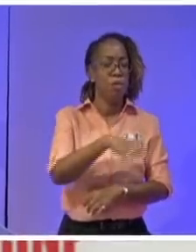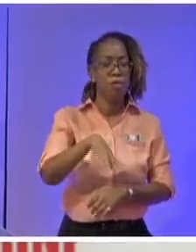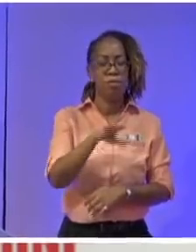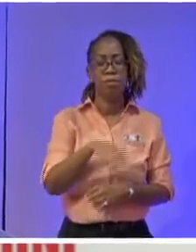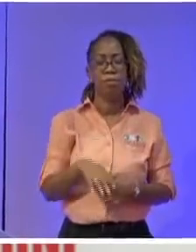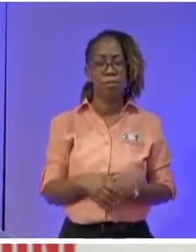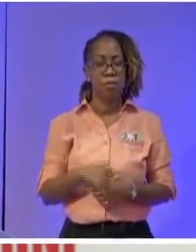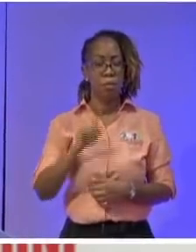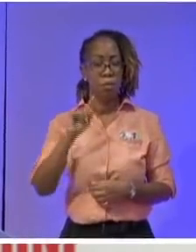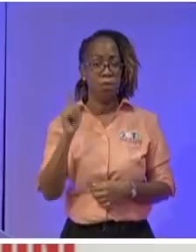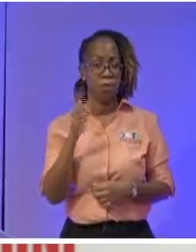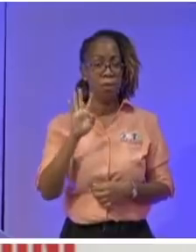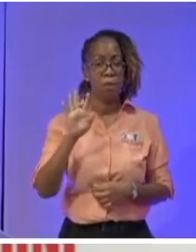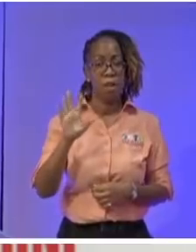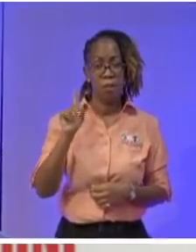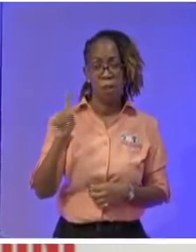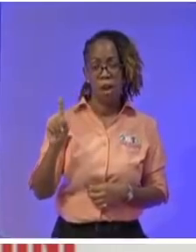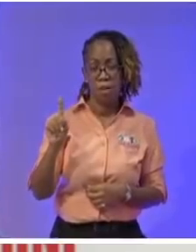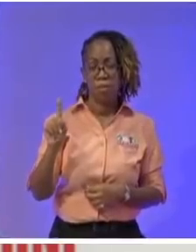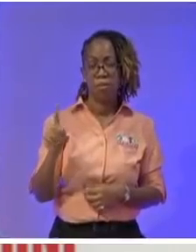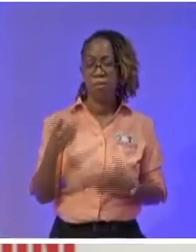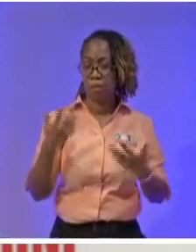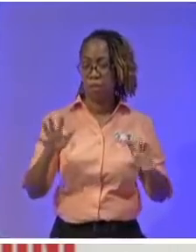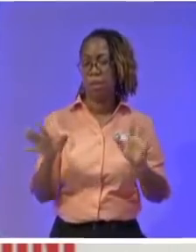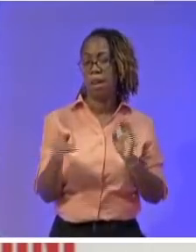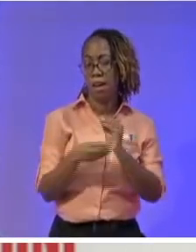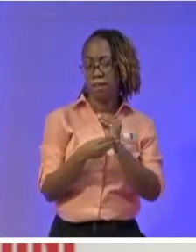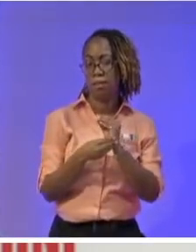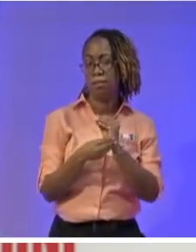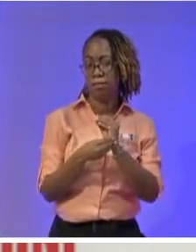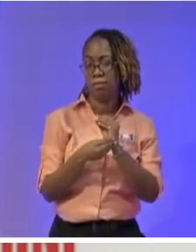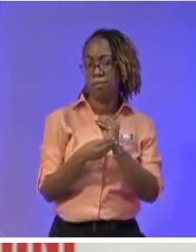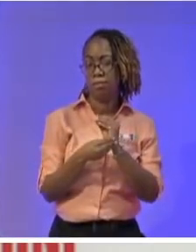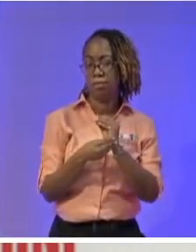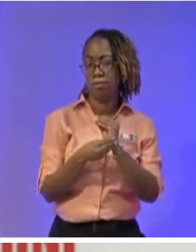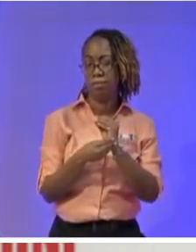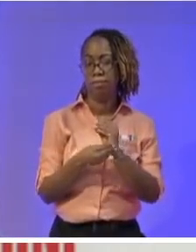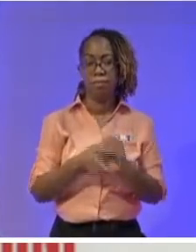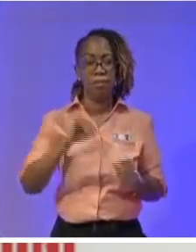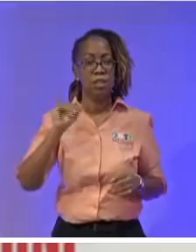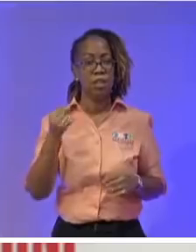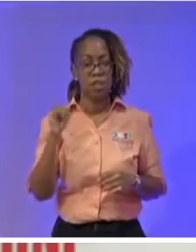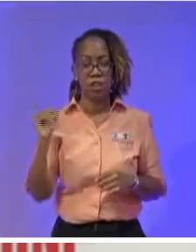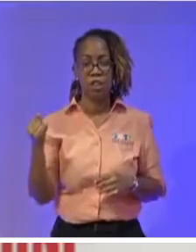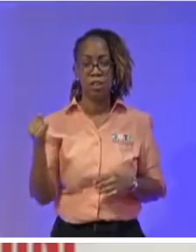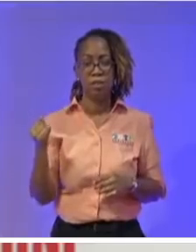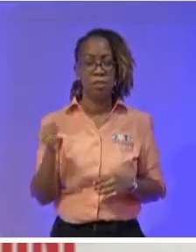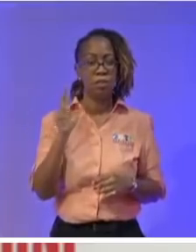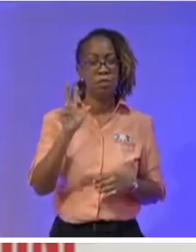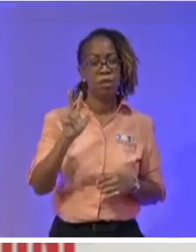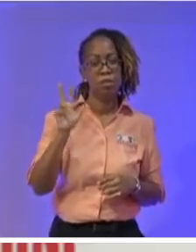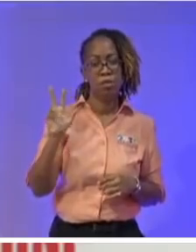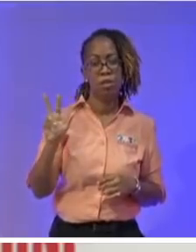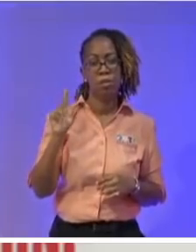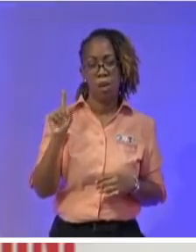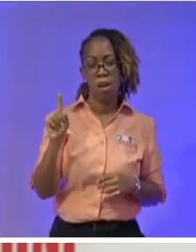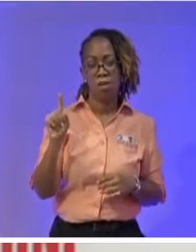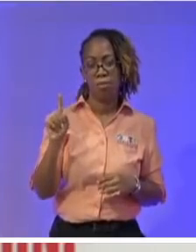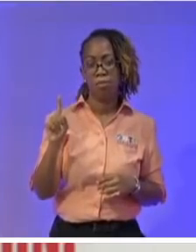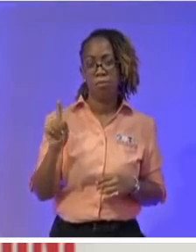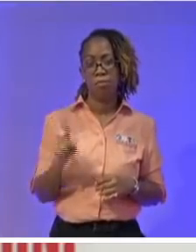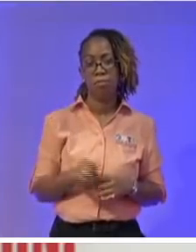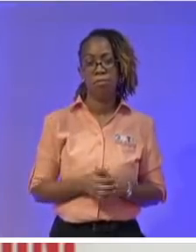1,411. When you add that to the J&J one shot and done, which was 331, you are doing